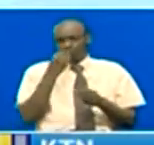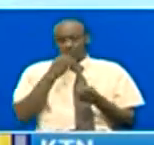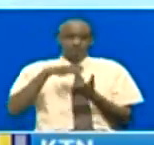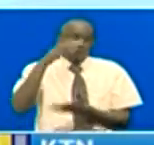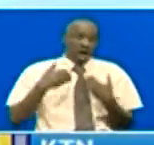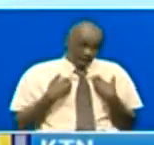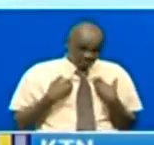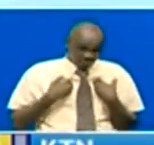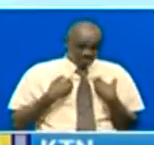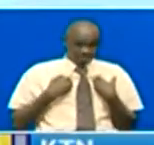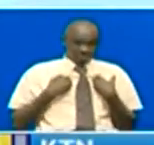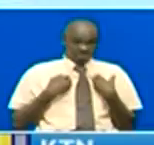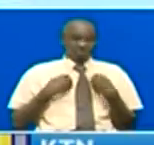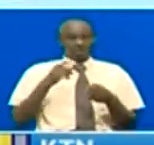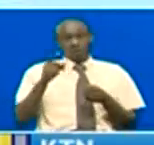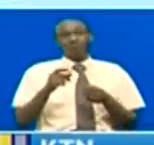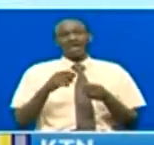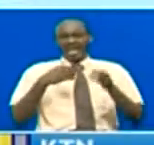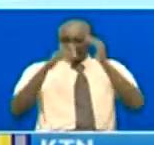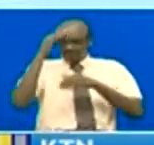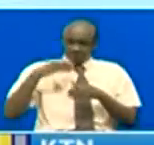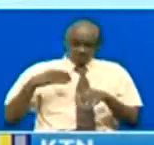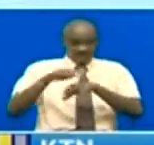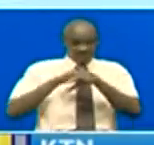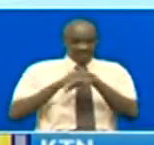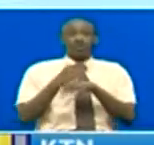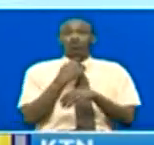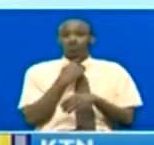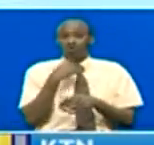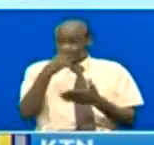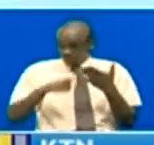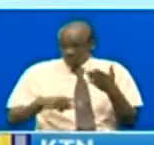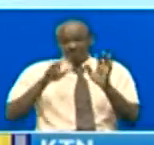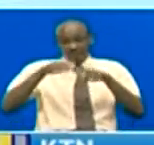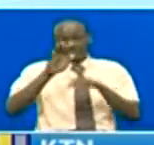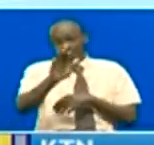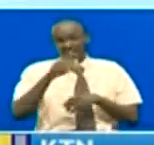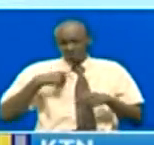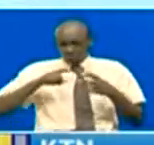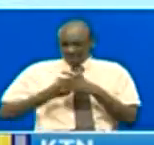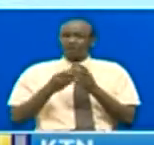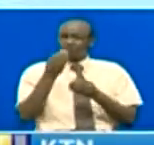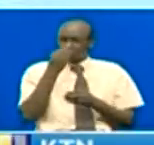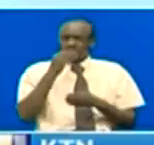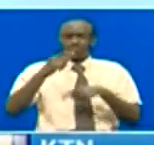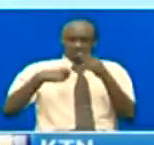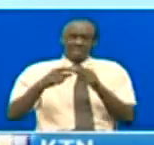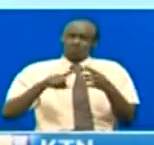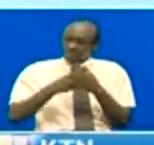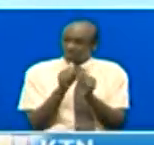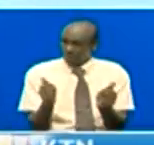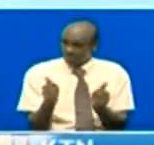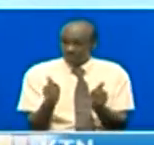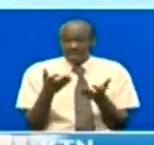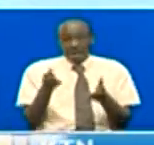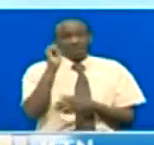cut down on food imports. Experts from the African Union have called on farmers to step up food production in the continent. On average,